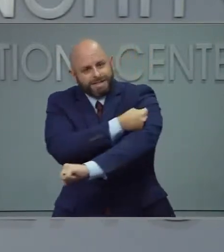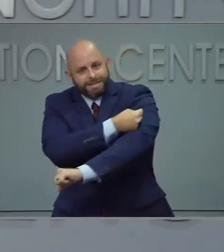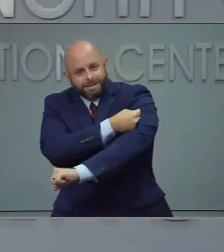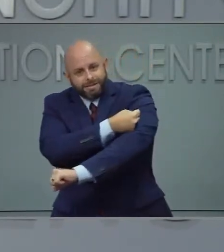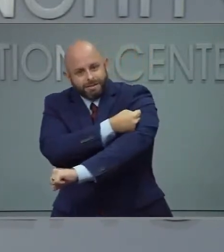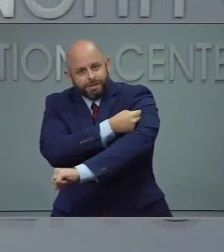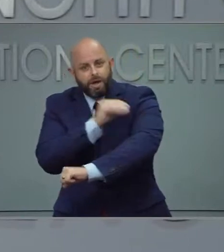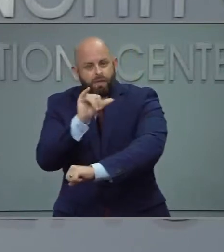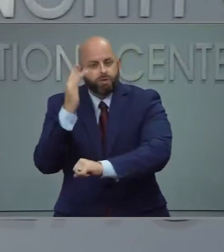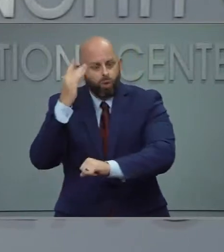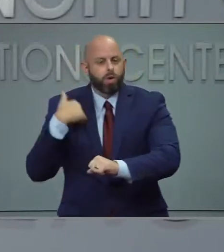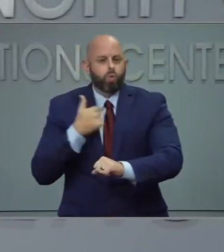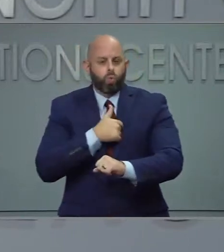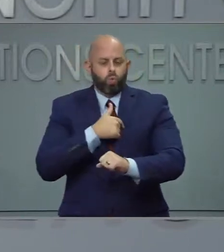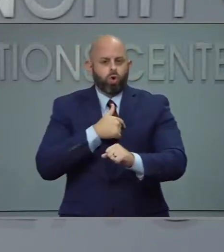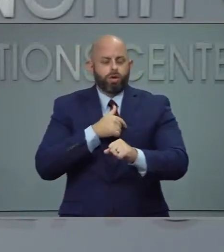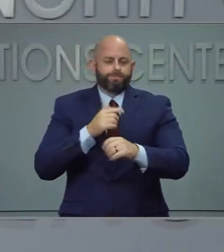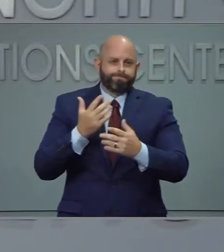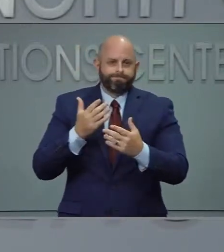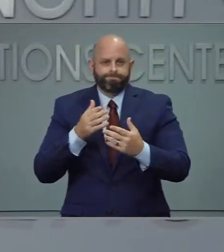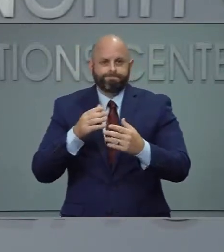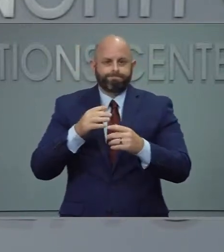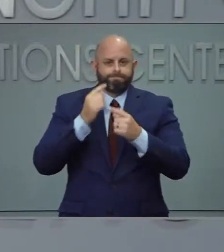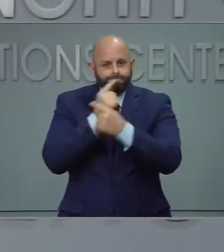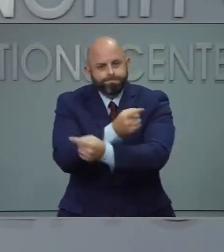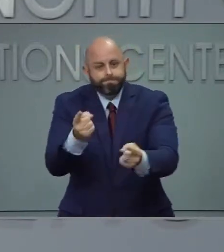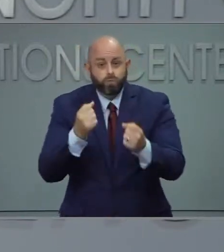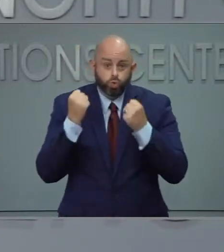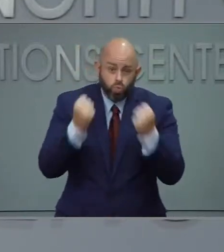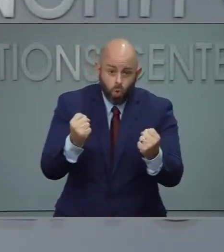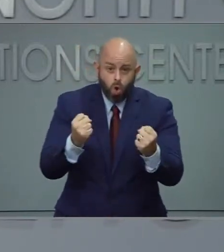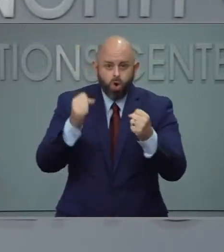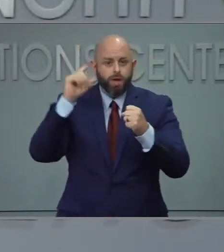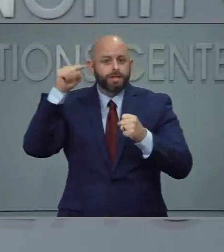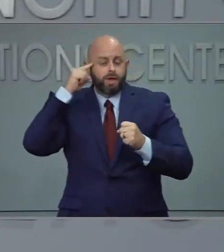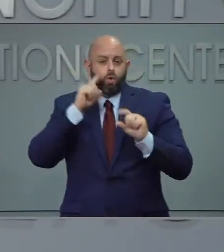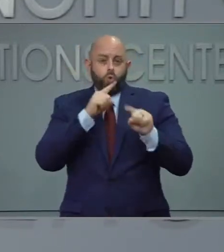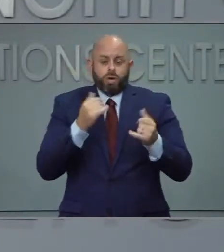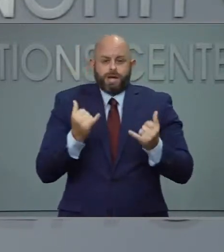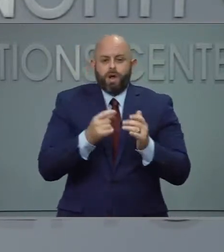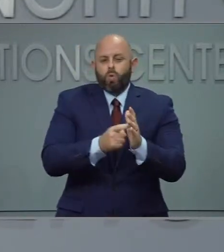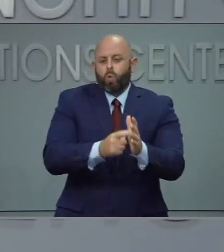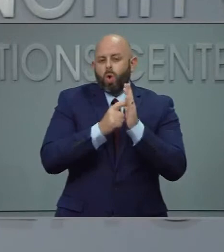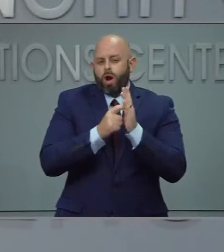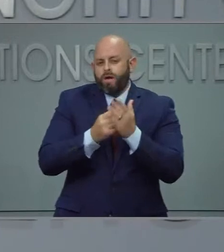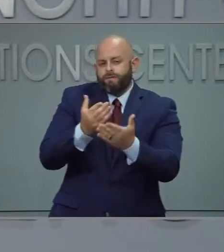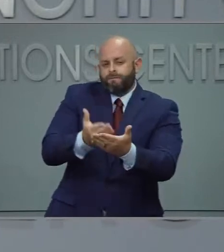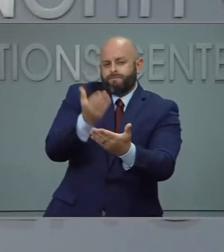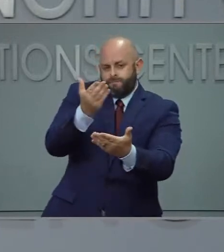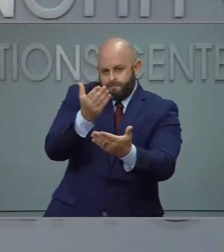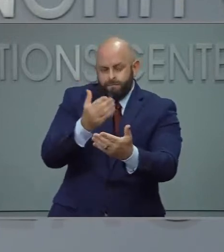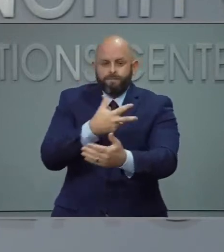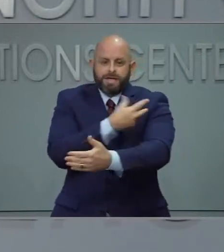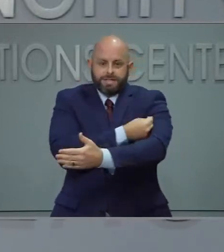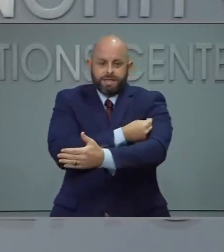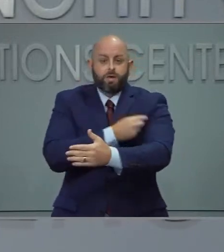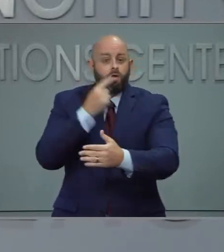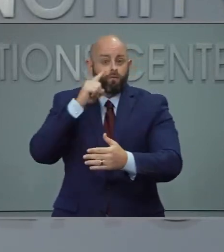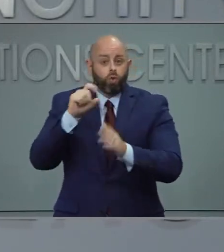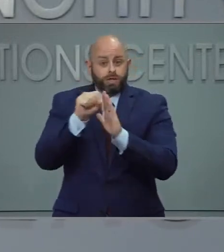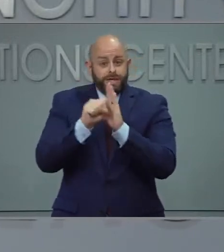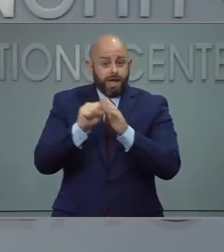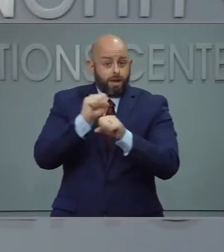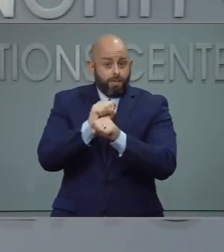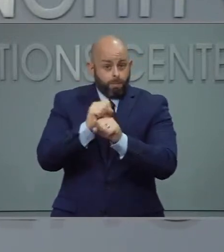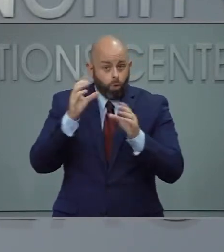this strong executive order today, requiring verification of vaccines from state employees